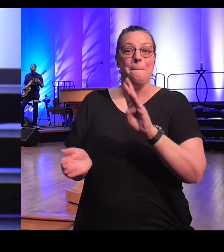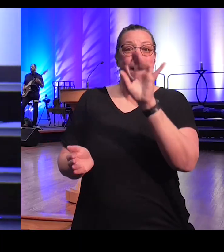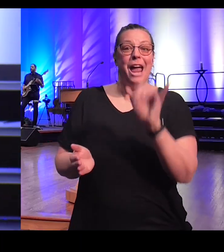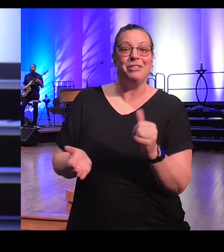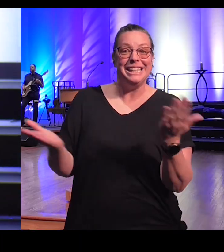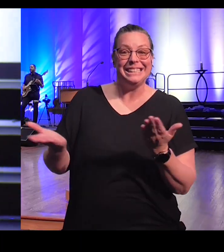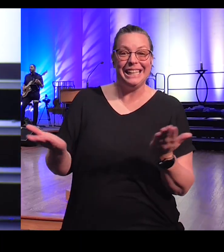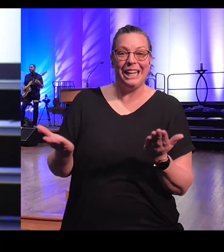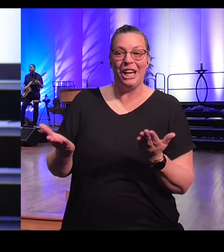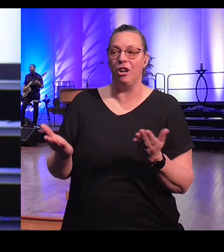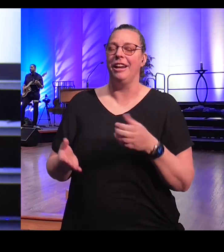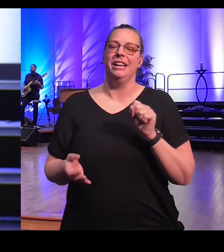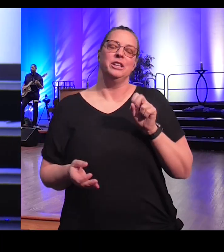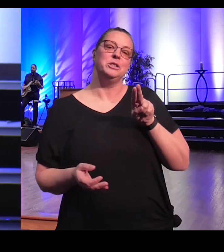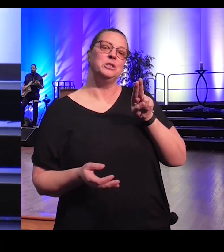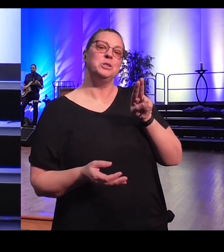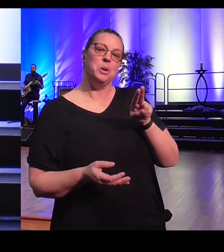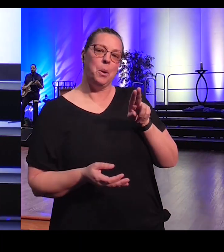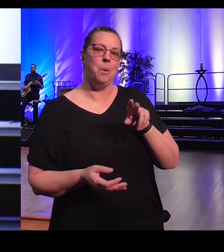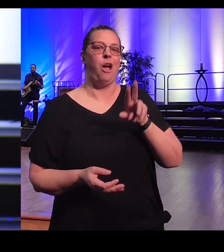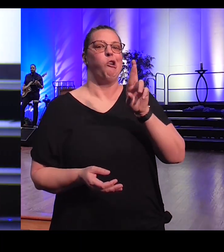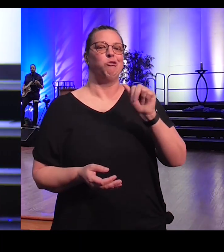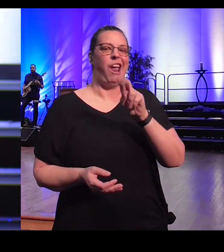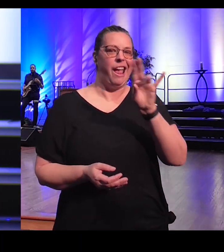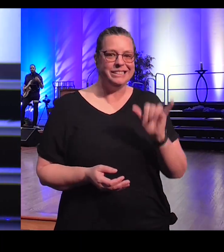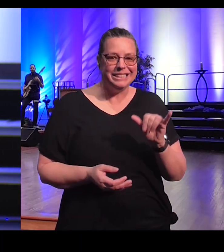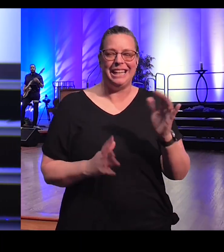us this morning, and Stu and Randy.